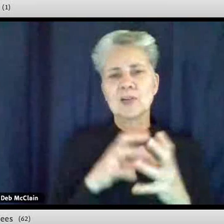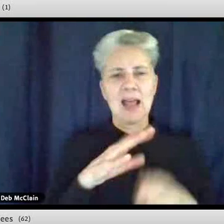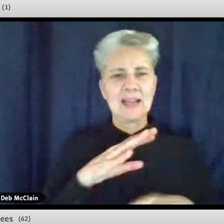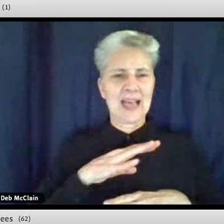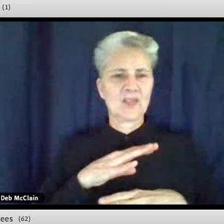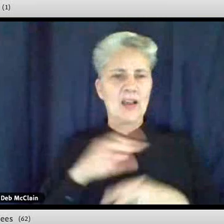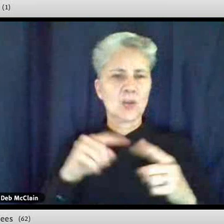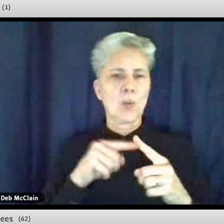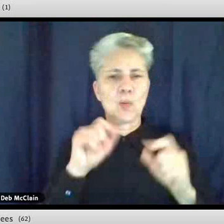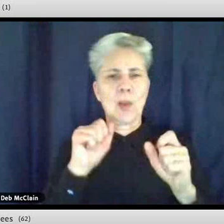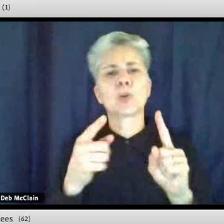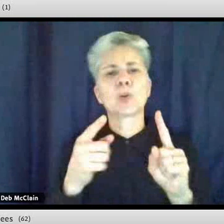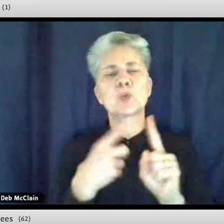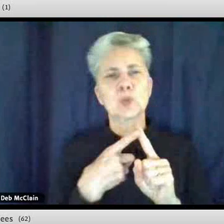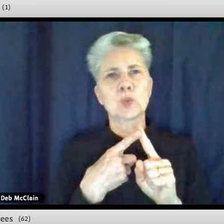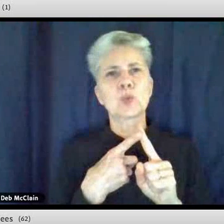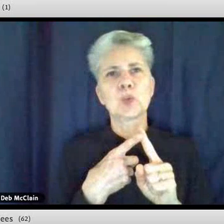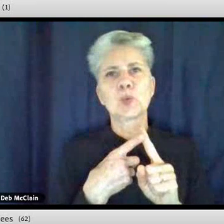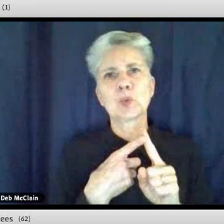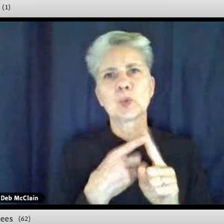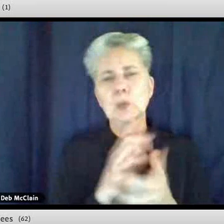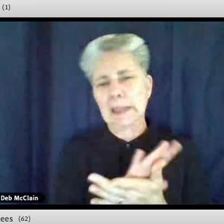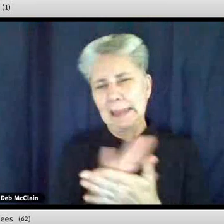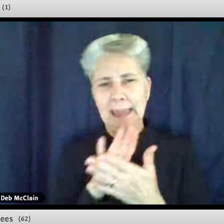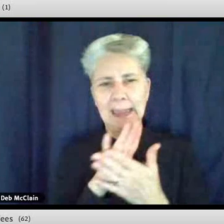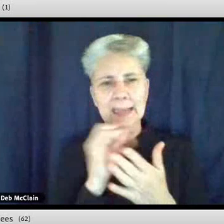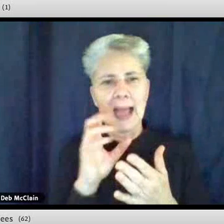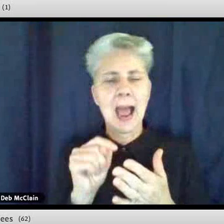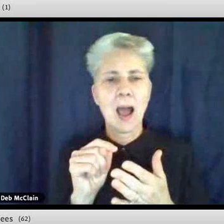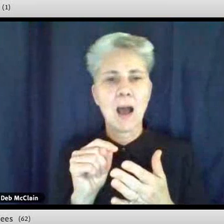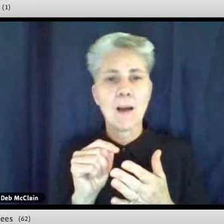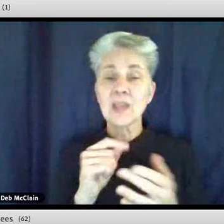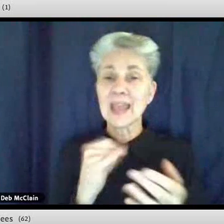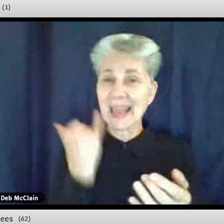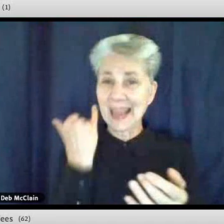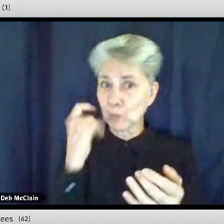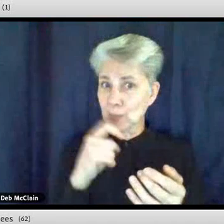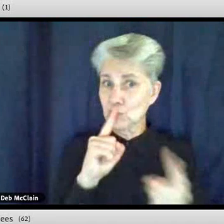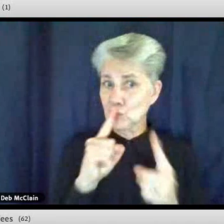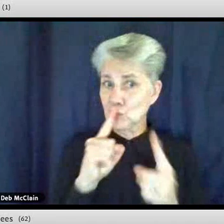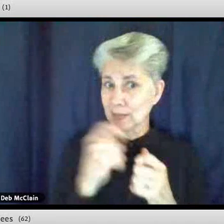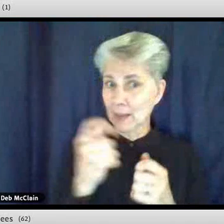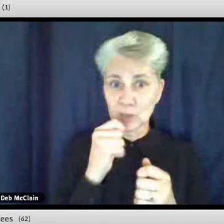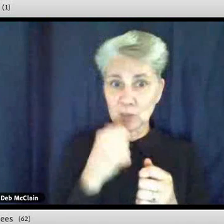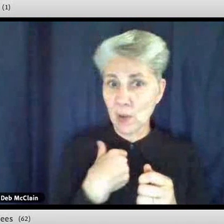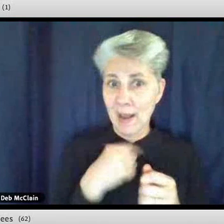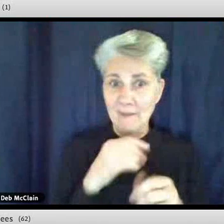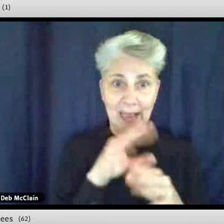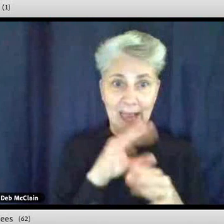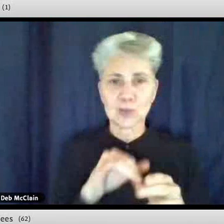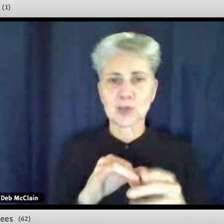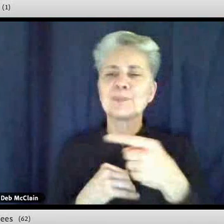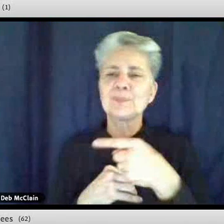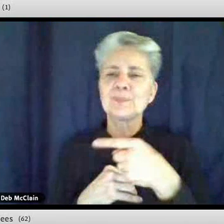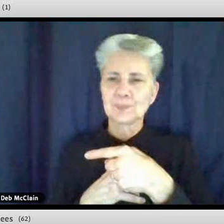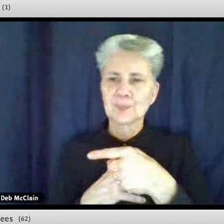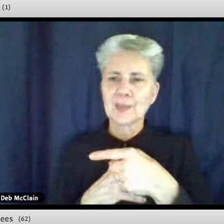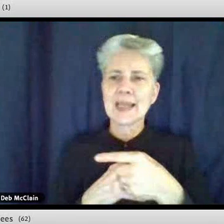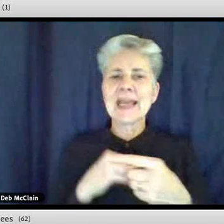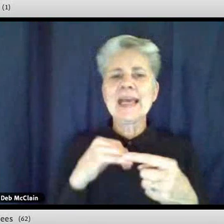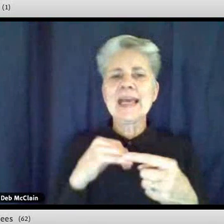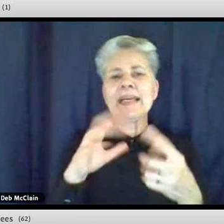really, I don't do it enough, but there's a great sense of satisfaction when you're able to go through things. And if you do need to talk